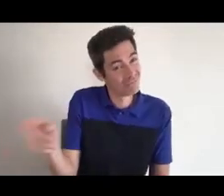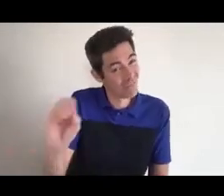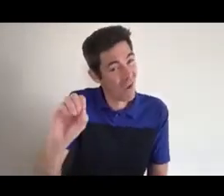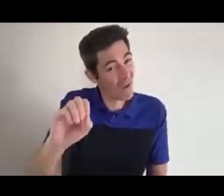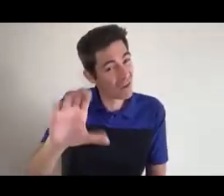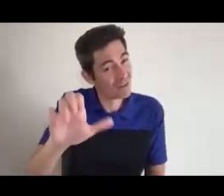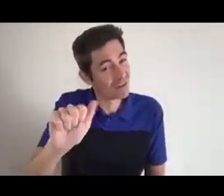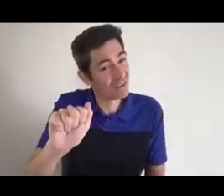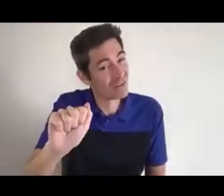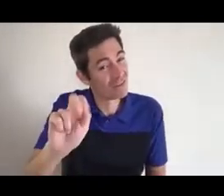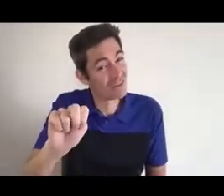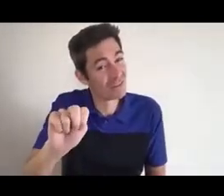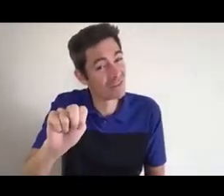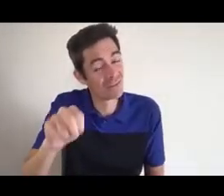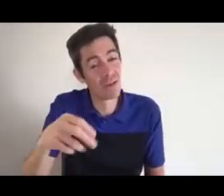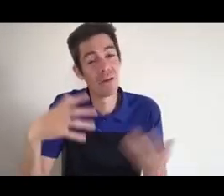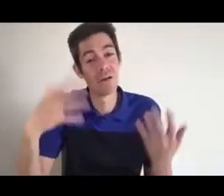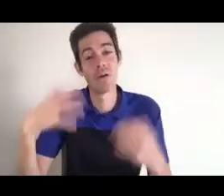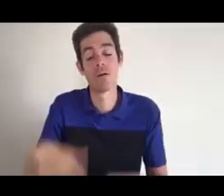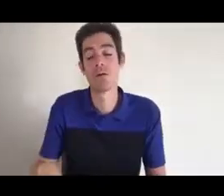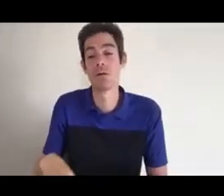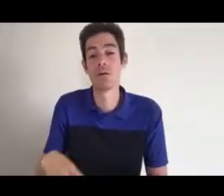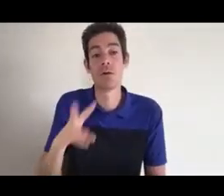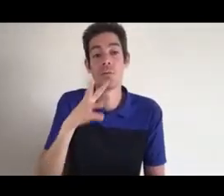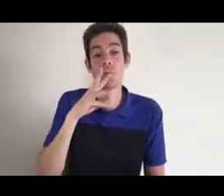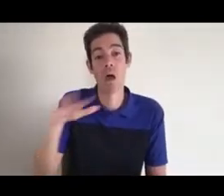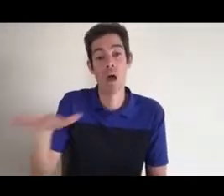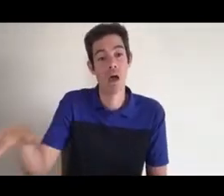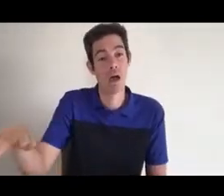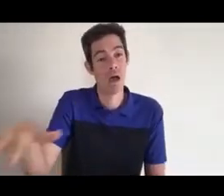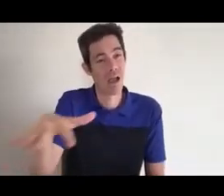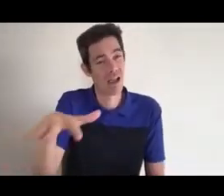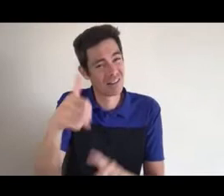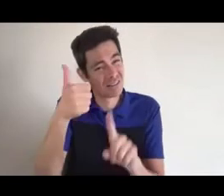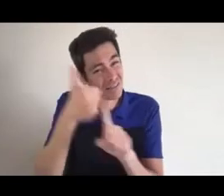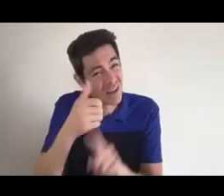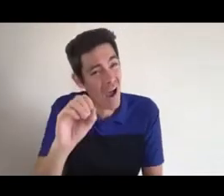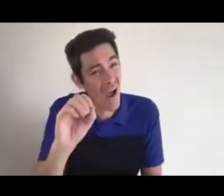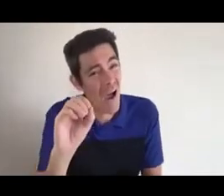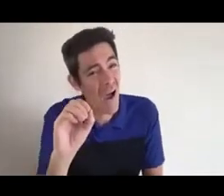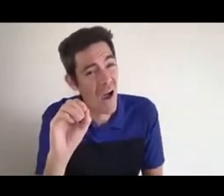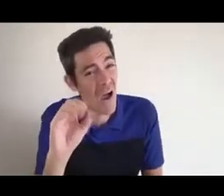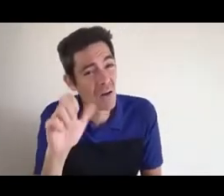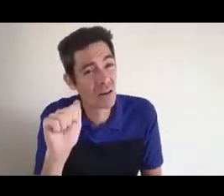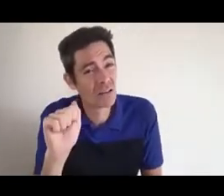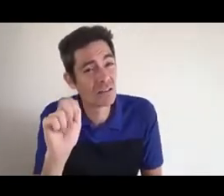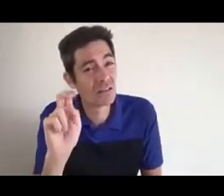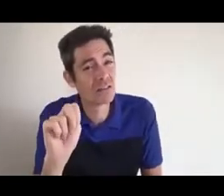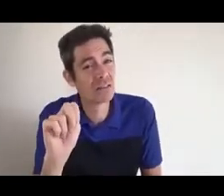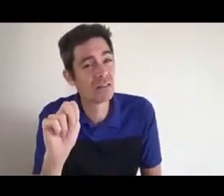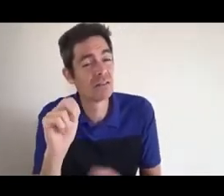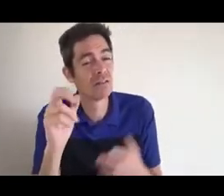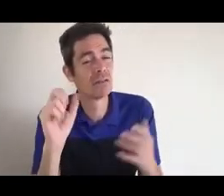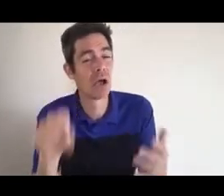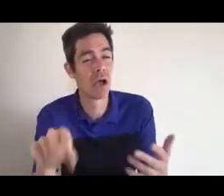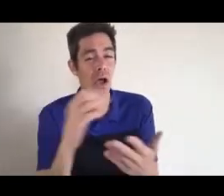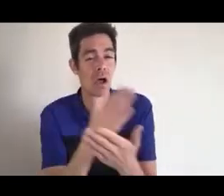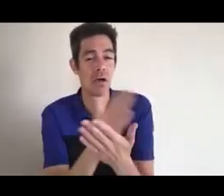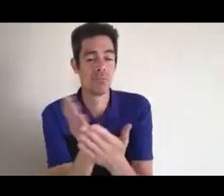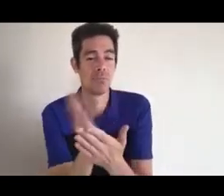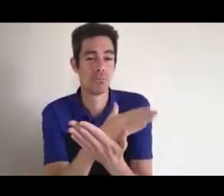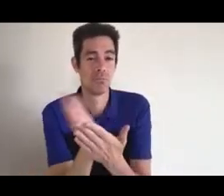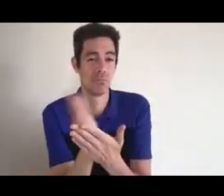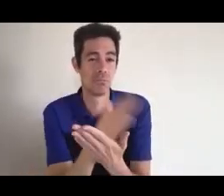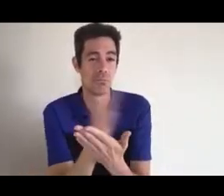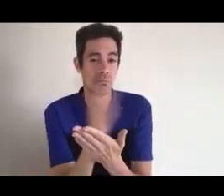So the water, and you would point, is the ocean. the water is the ocean